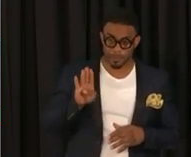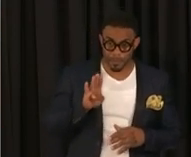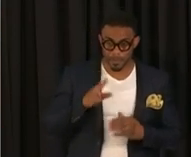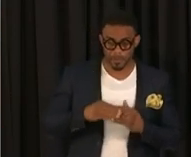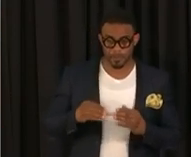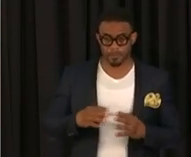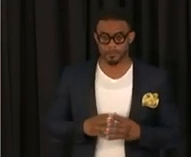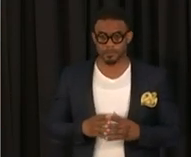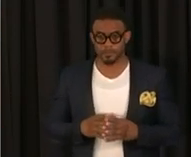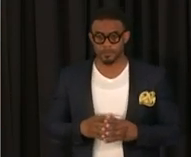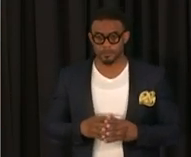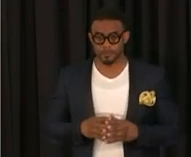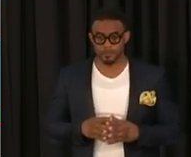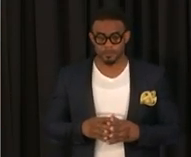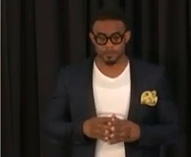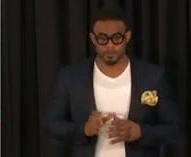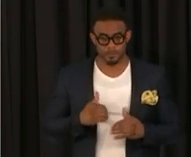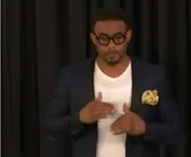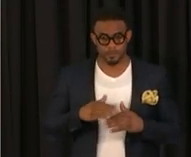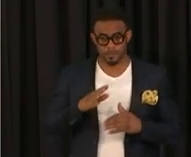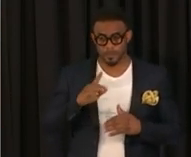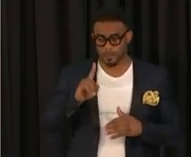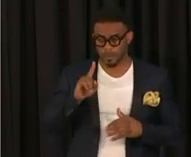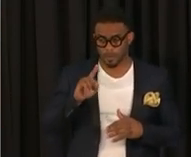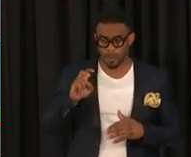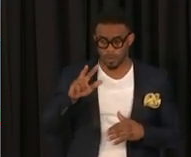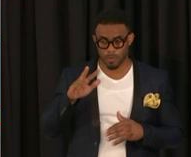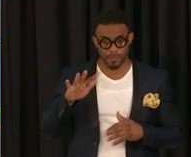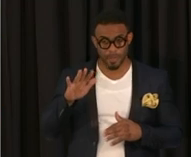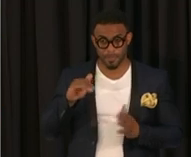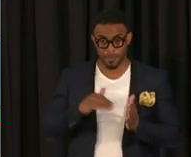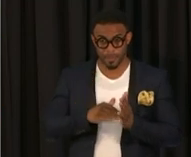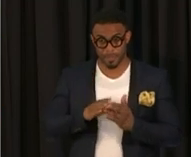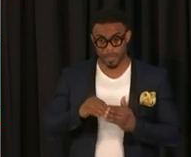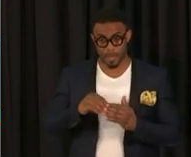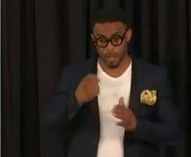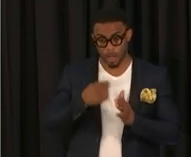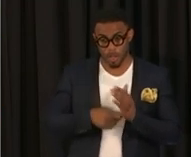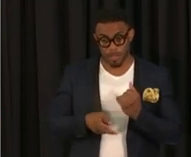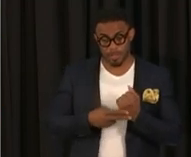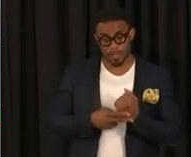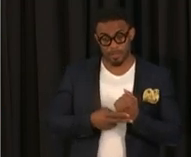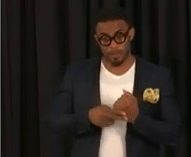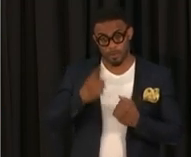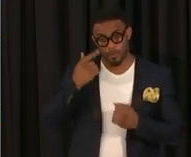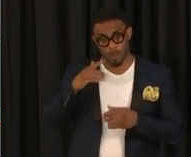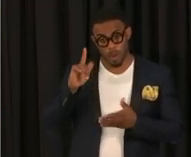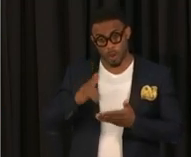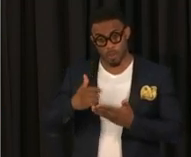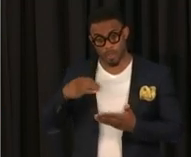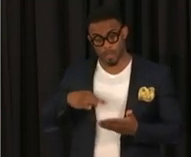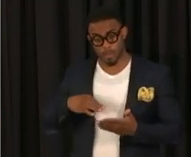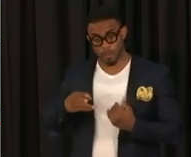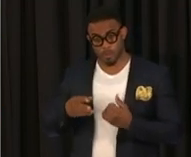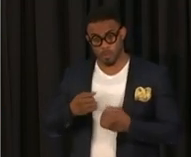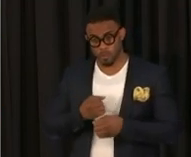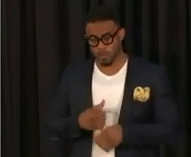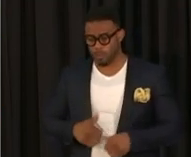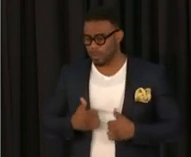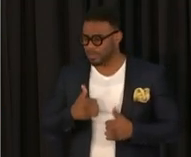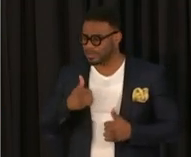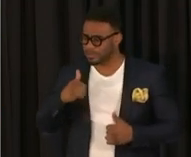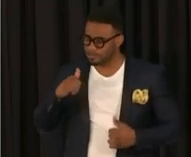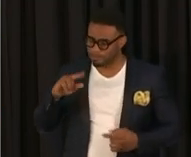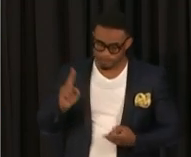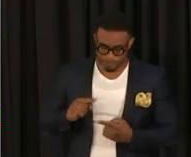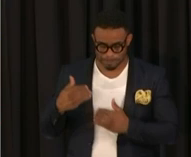$1.2 billion. We have over $135 million in cost savings for our low-income residents,